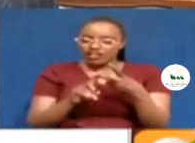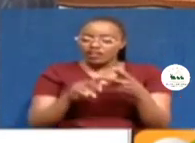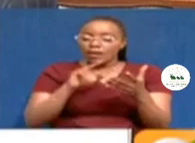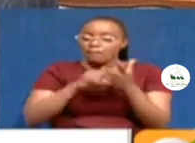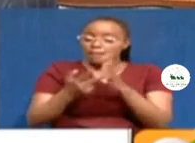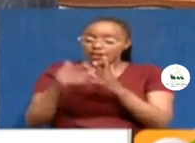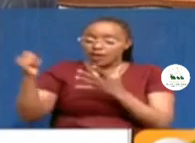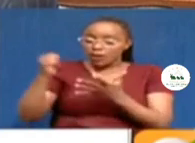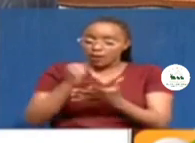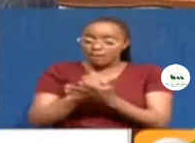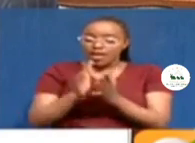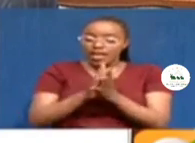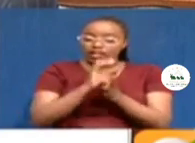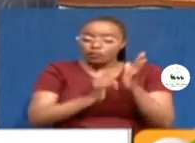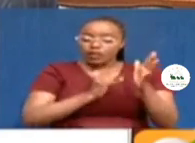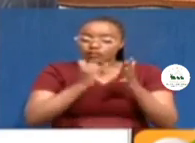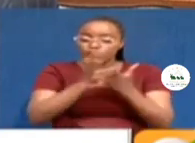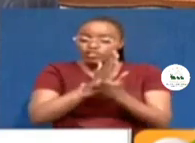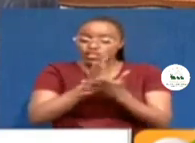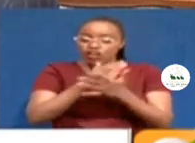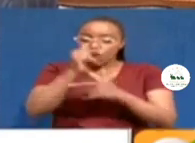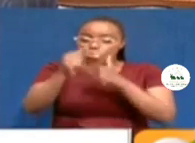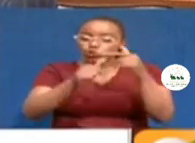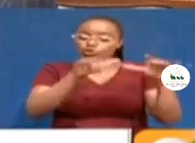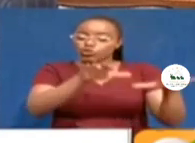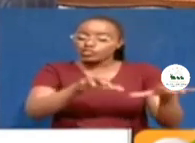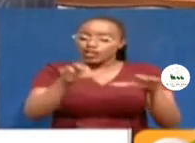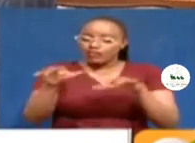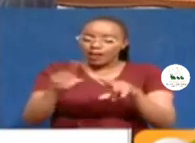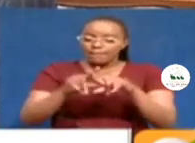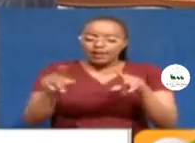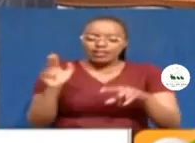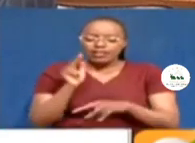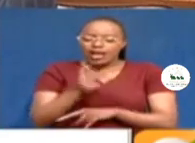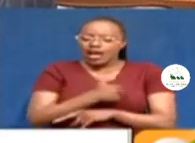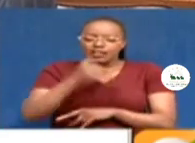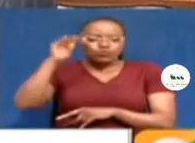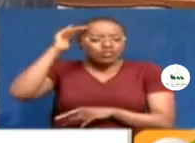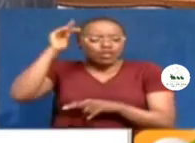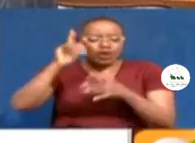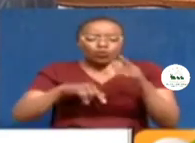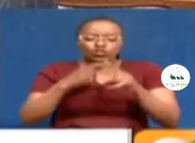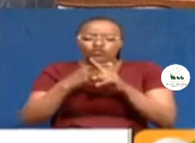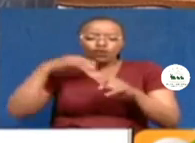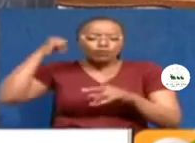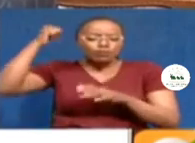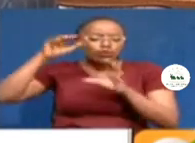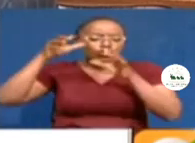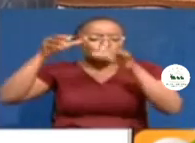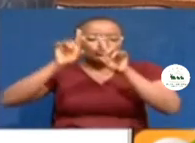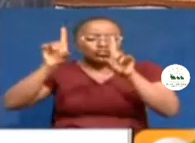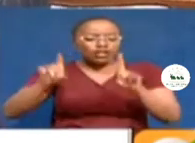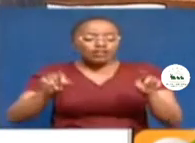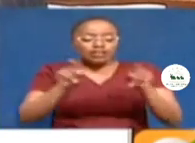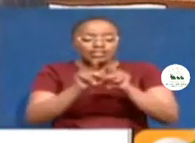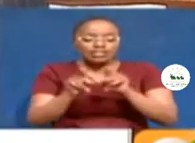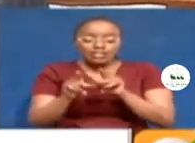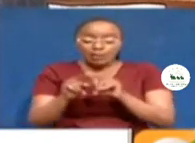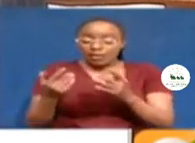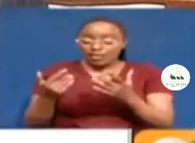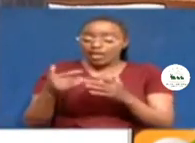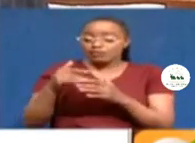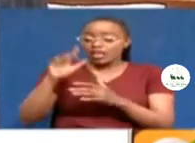our employment and manufacturing sector is suffering. But what do we hear from the political class? Even the